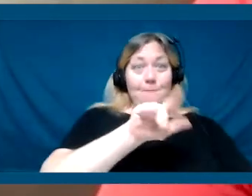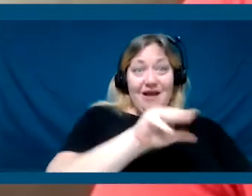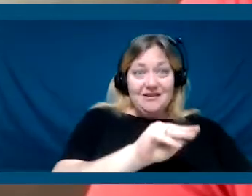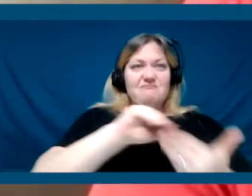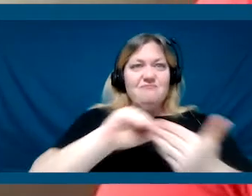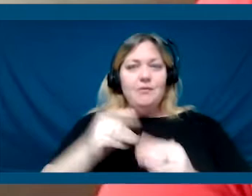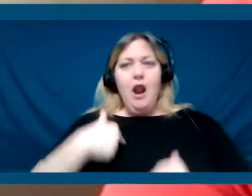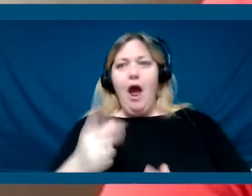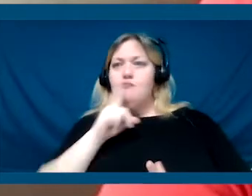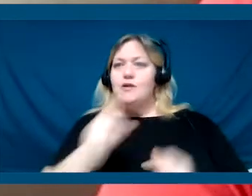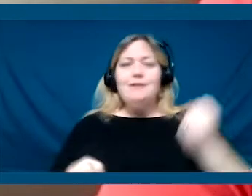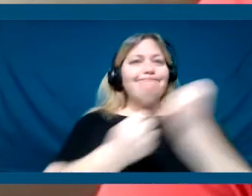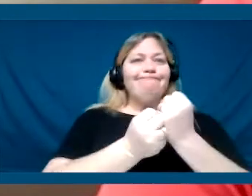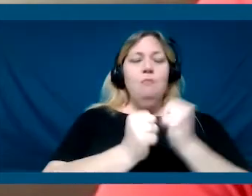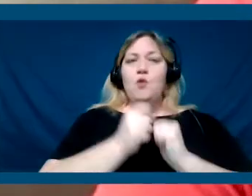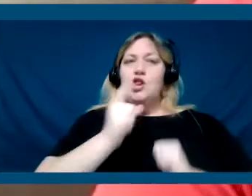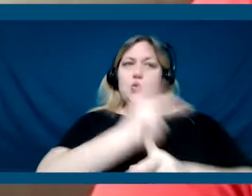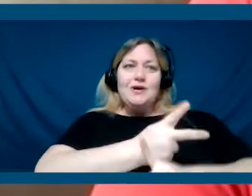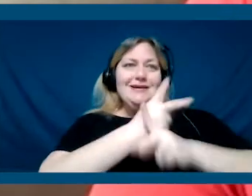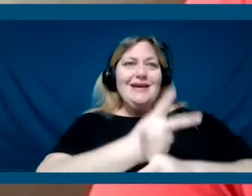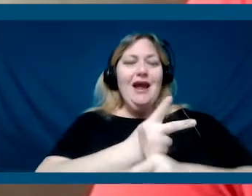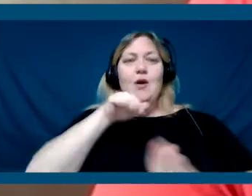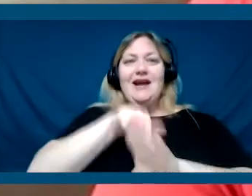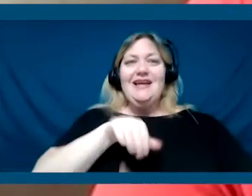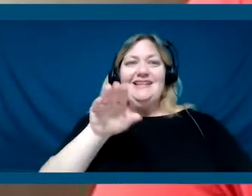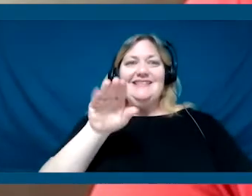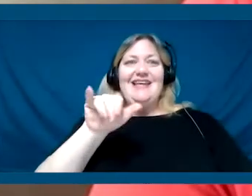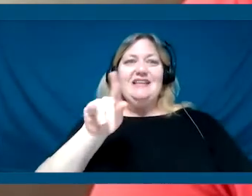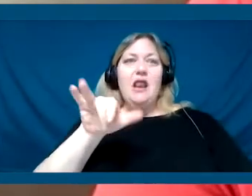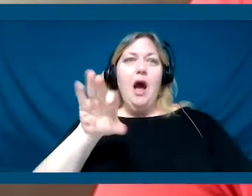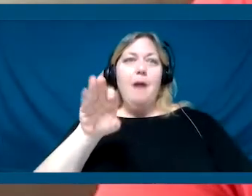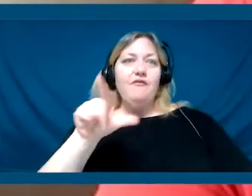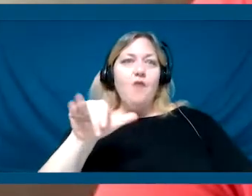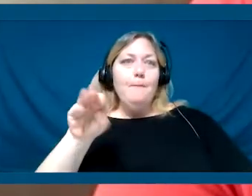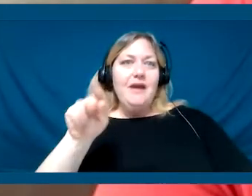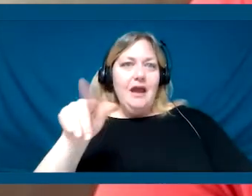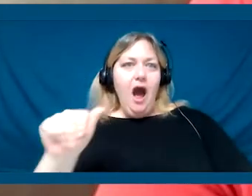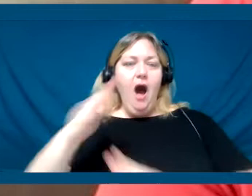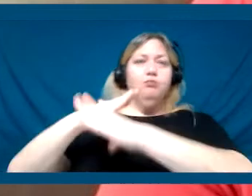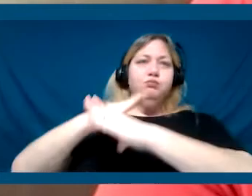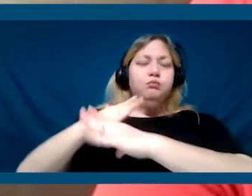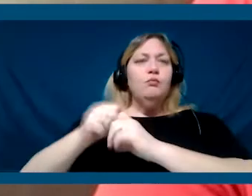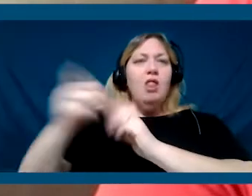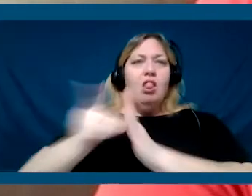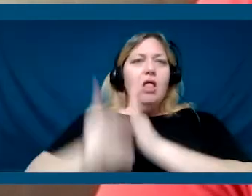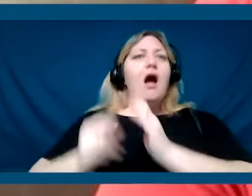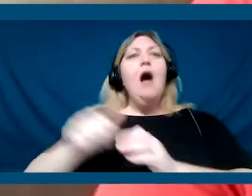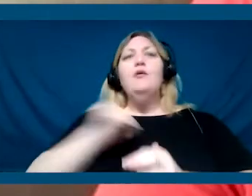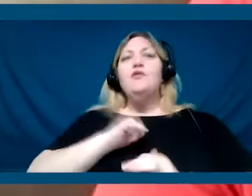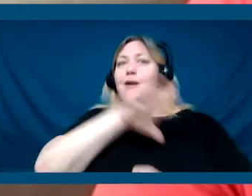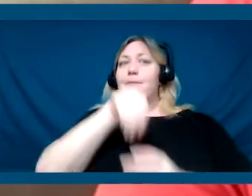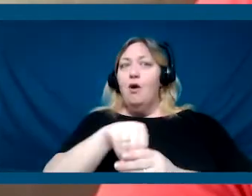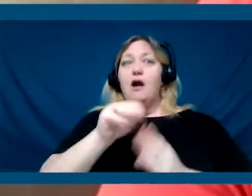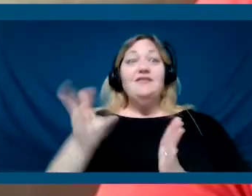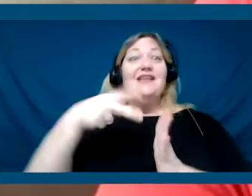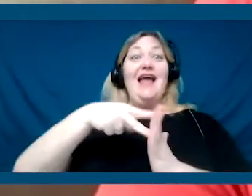I have stood with you in care against Islamophobia over and over again. I was also a big part of standing